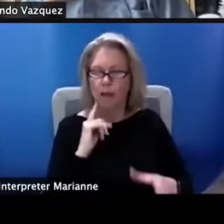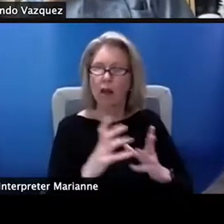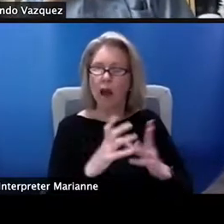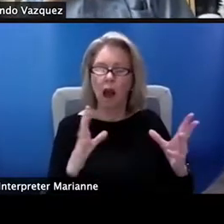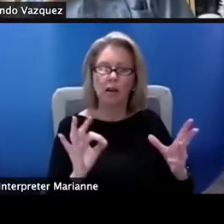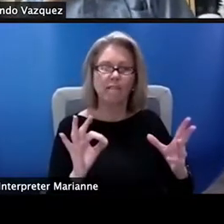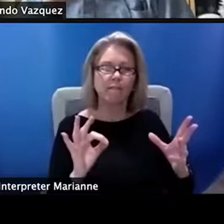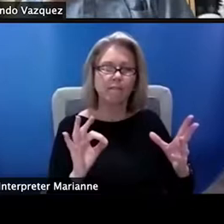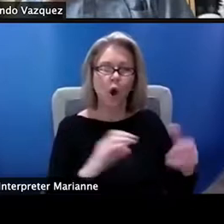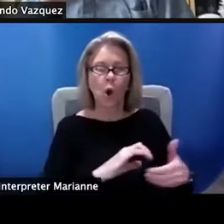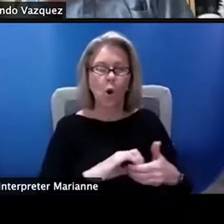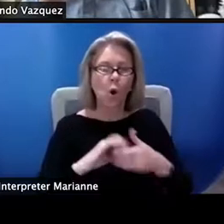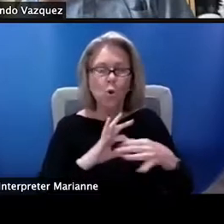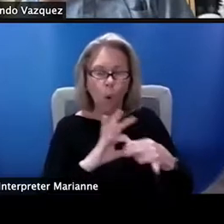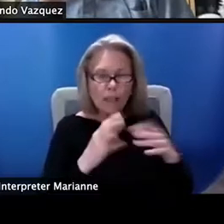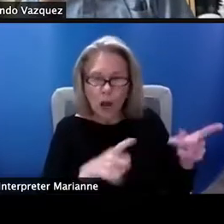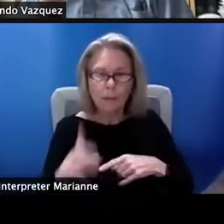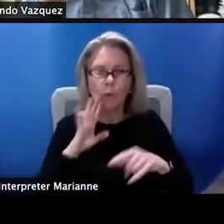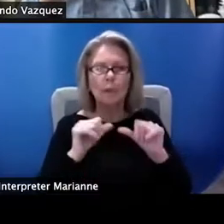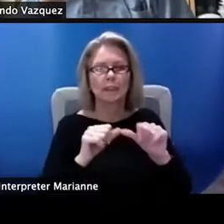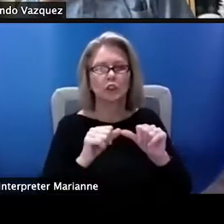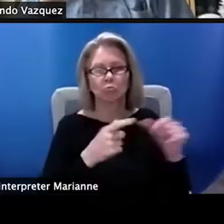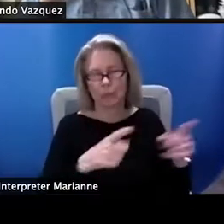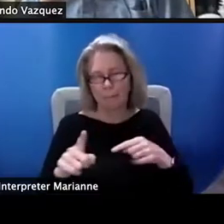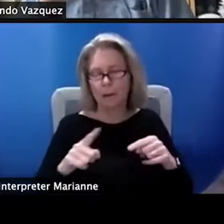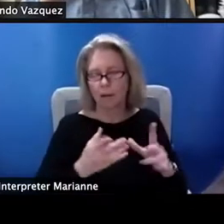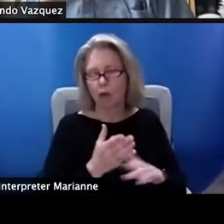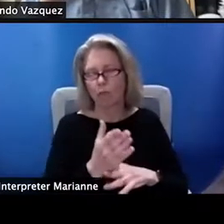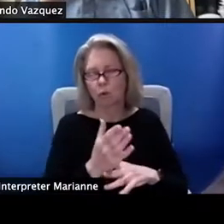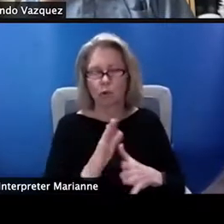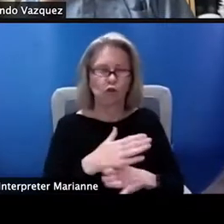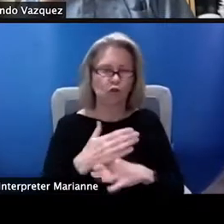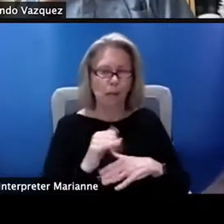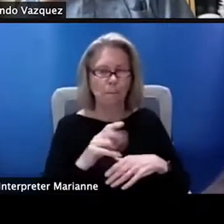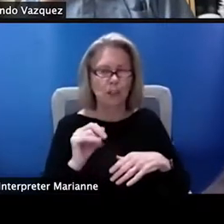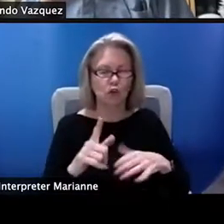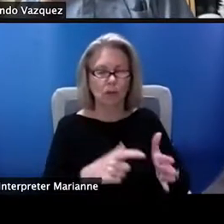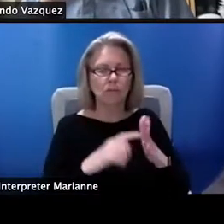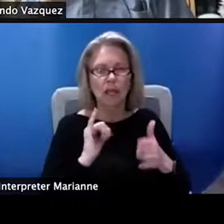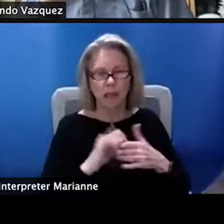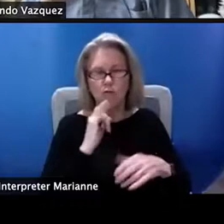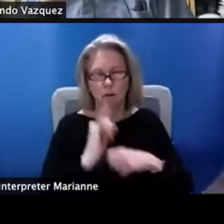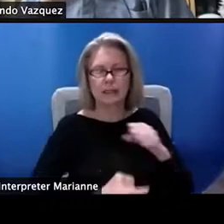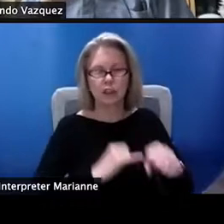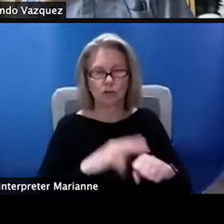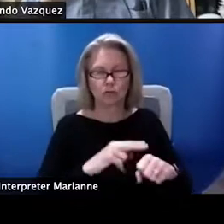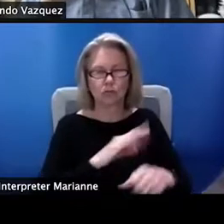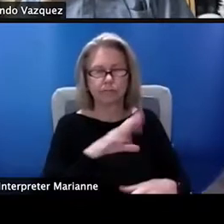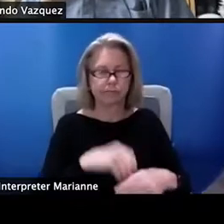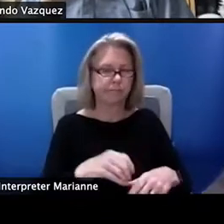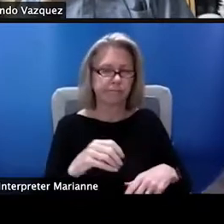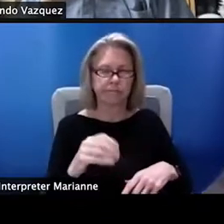coalition happening, will continue to happen through shared material conditions, which, you know, are internationally constituted as